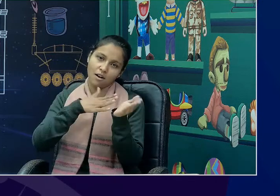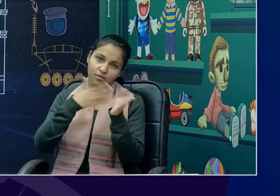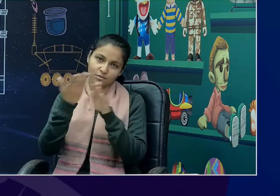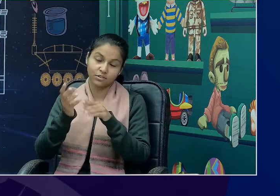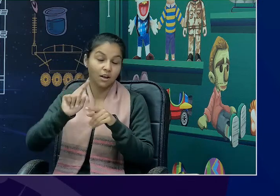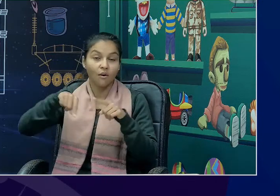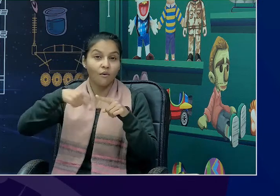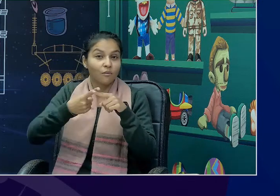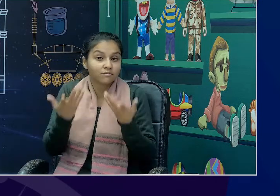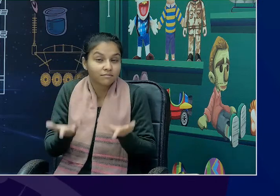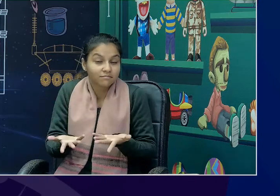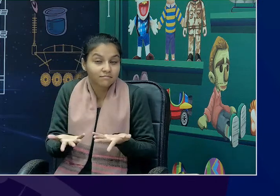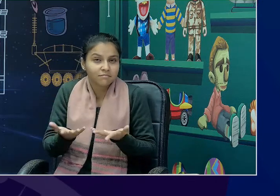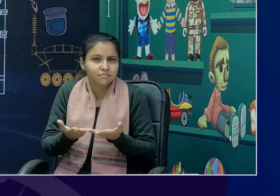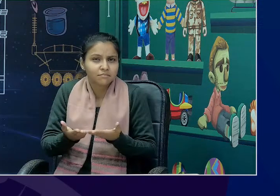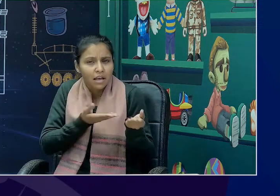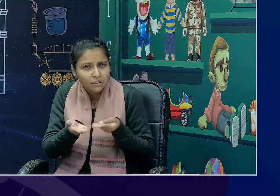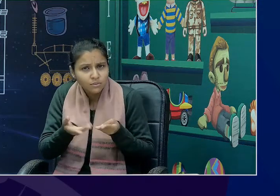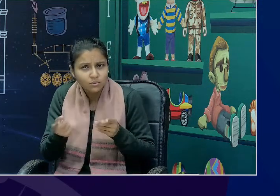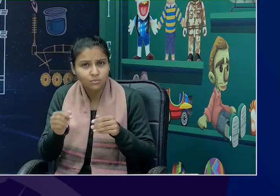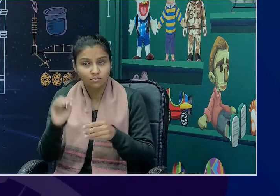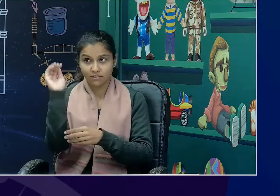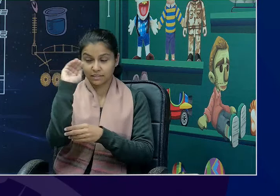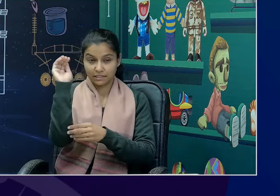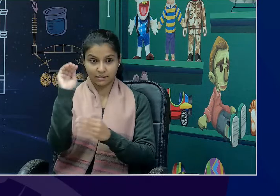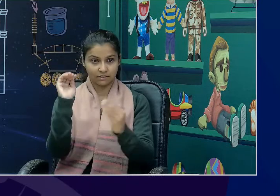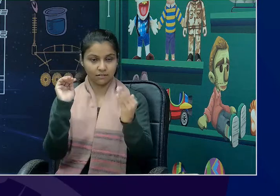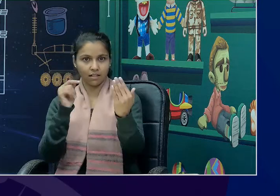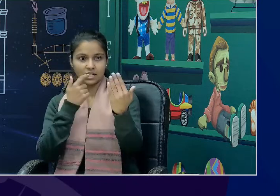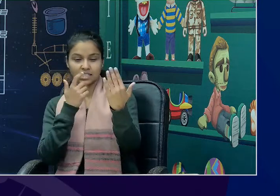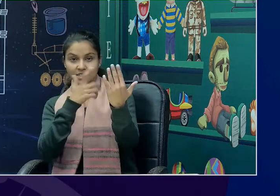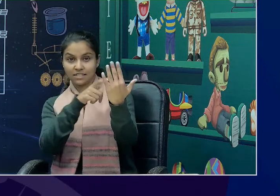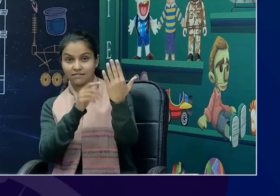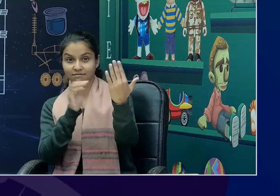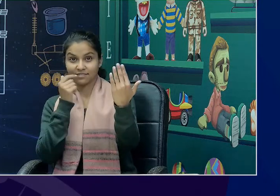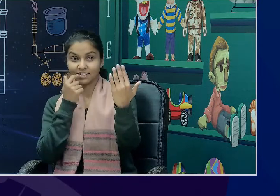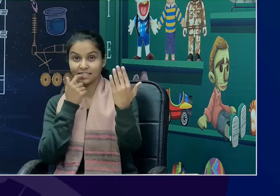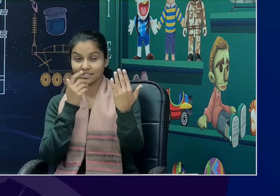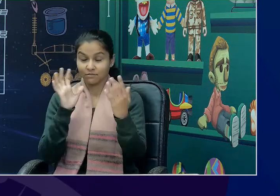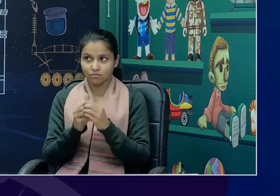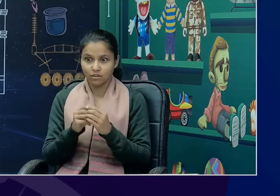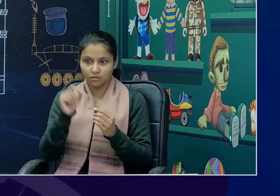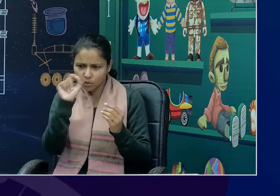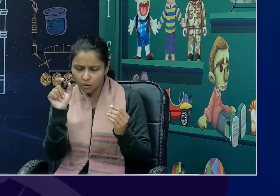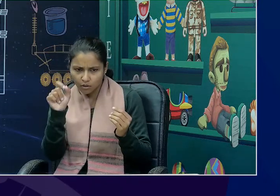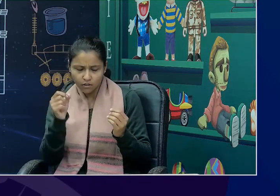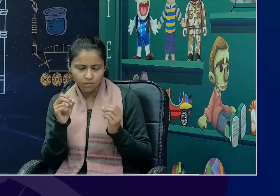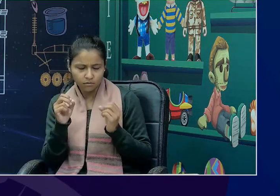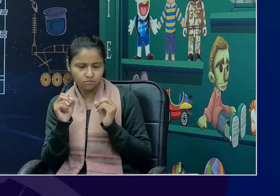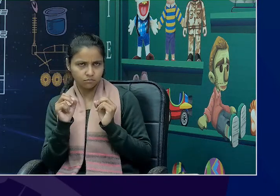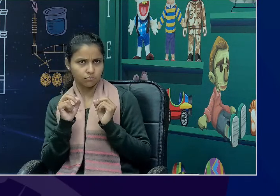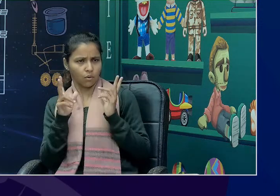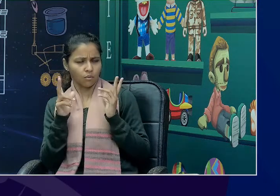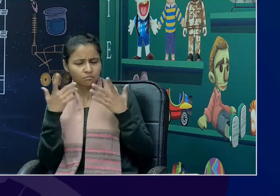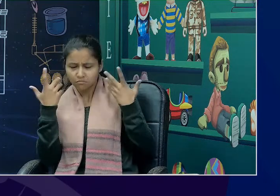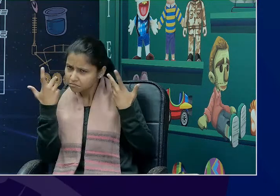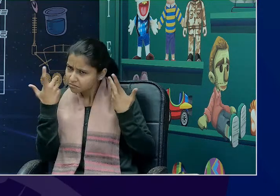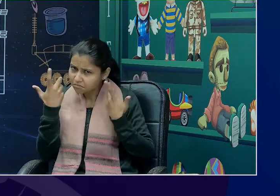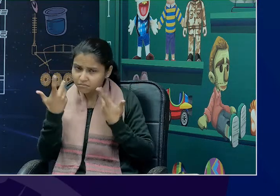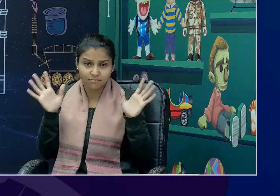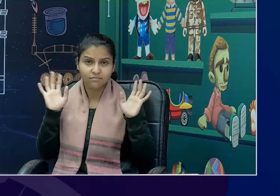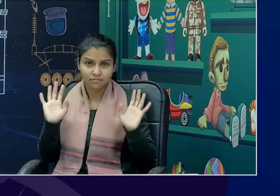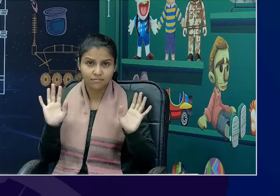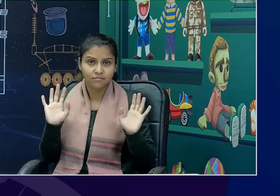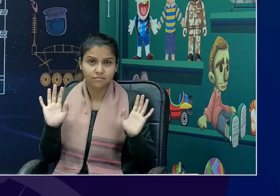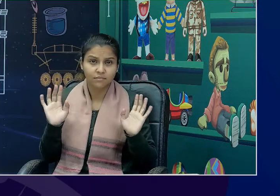was that as soon as the snake slid out, the writer was so scared that he did not even think of anything else.